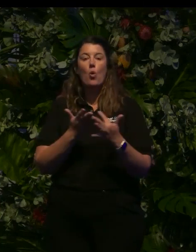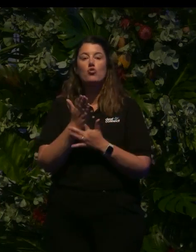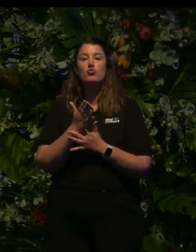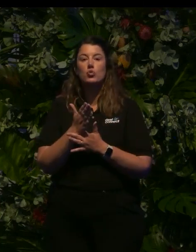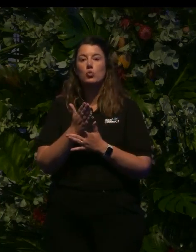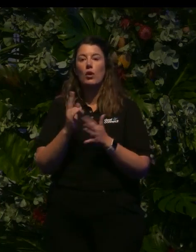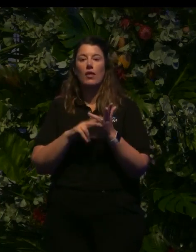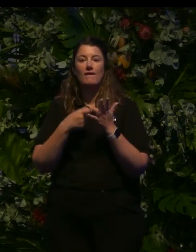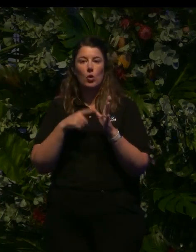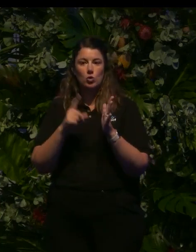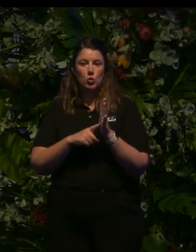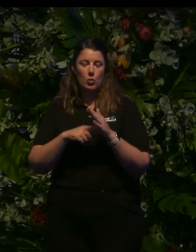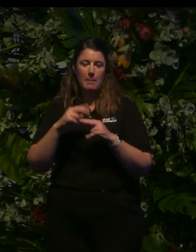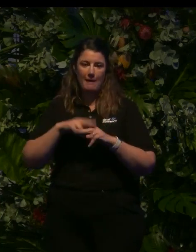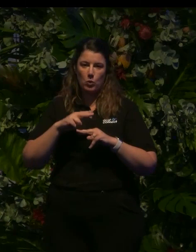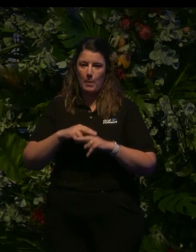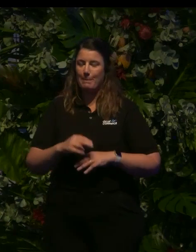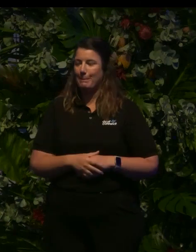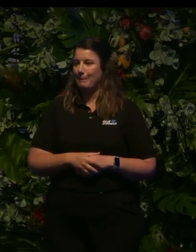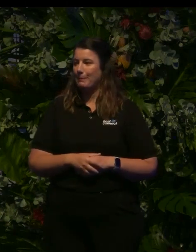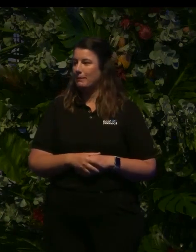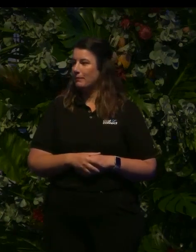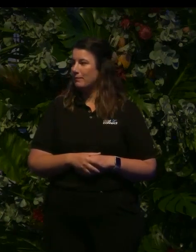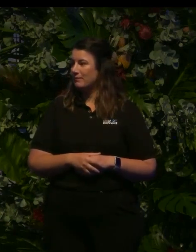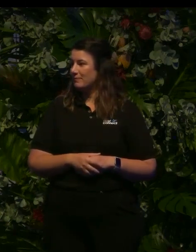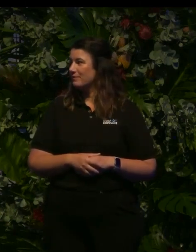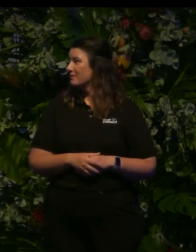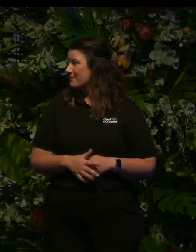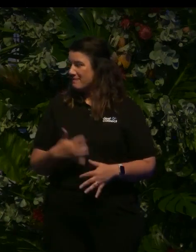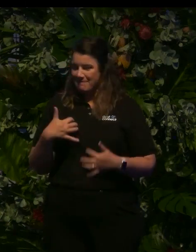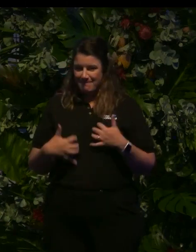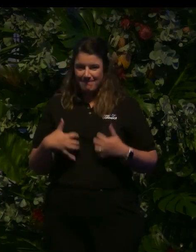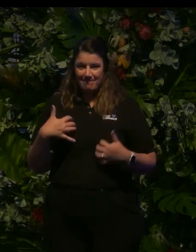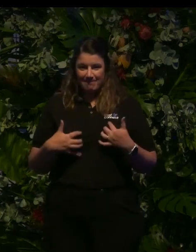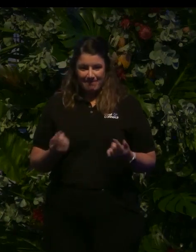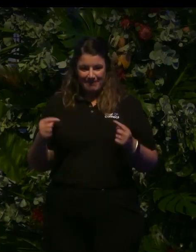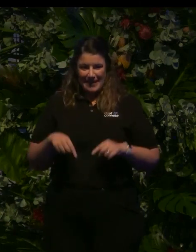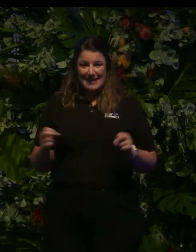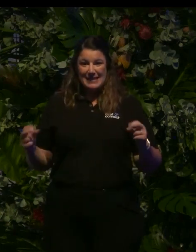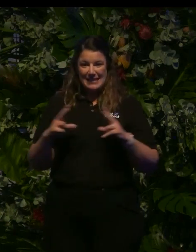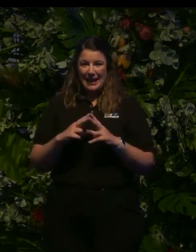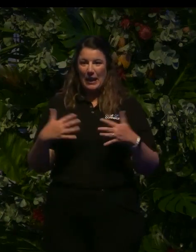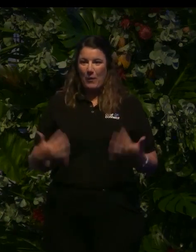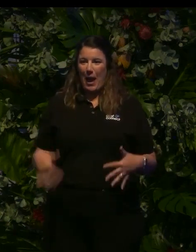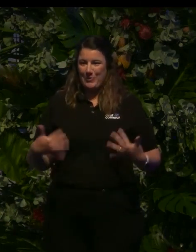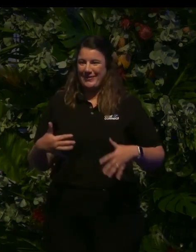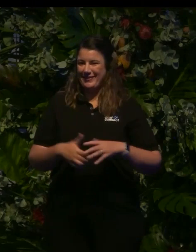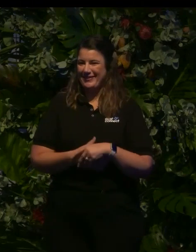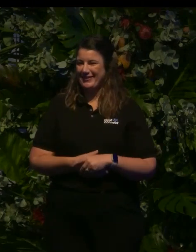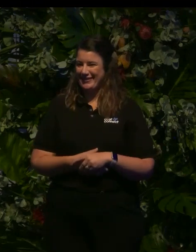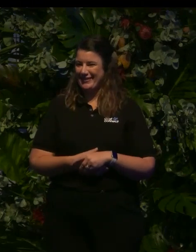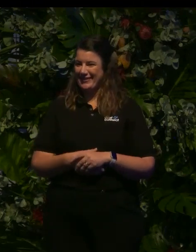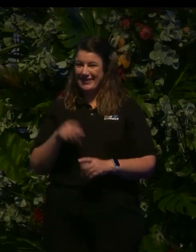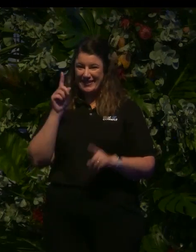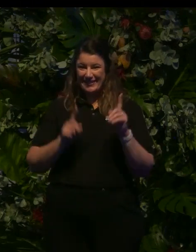the virtual platform. So isn't it exciting to be in Sydney now? Wow.